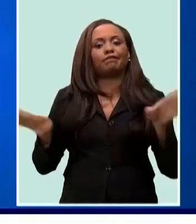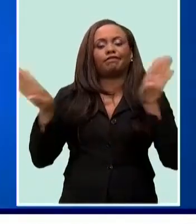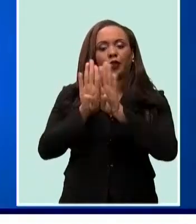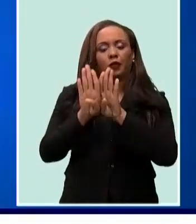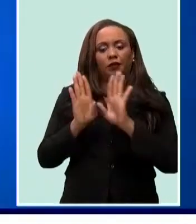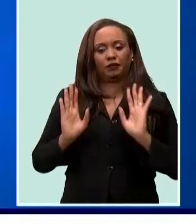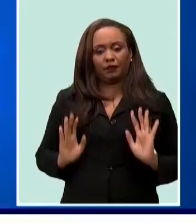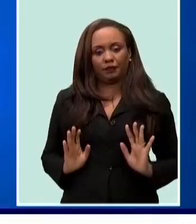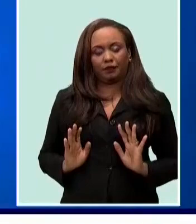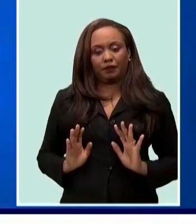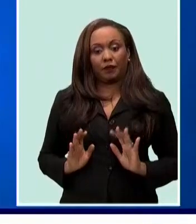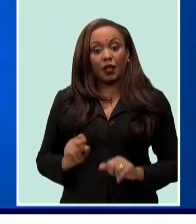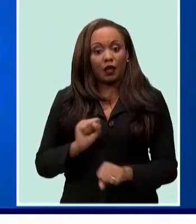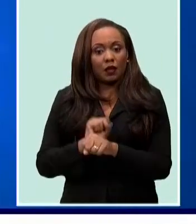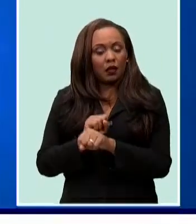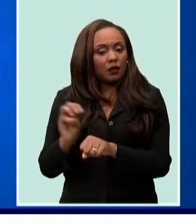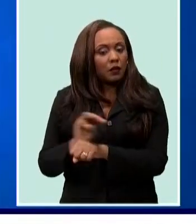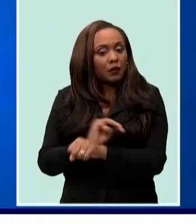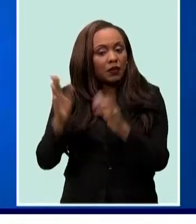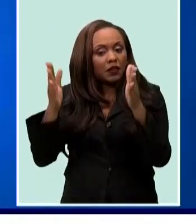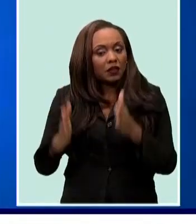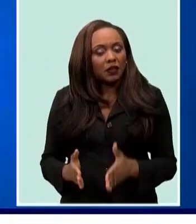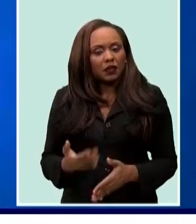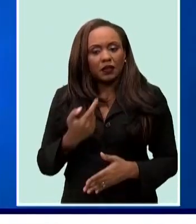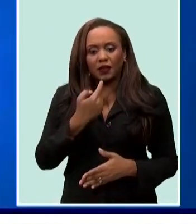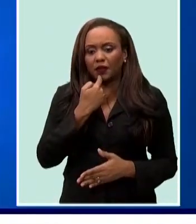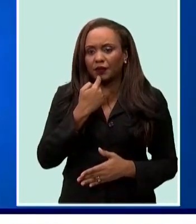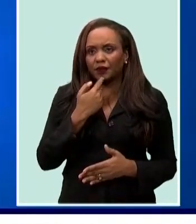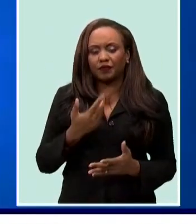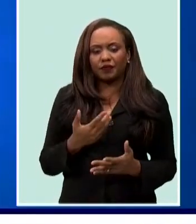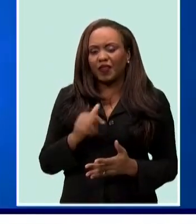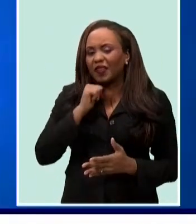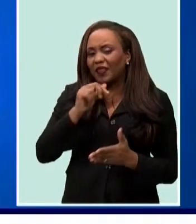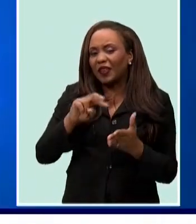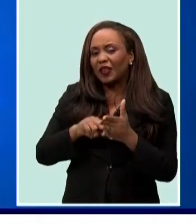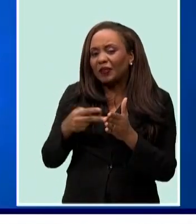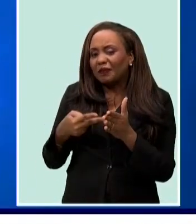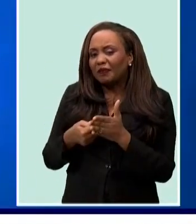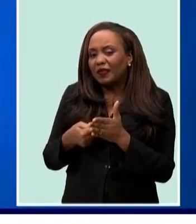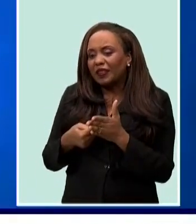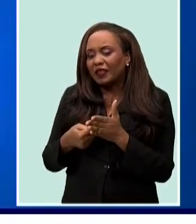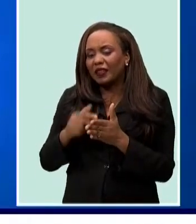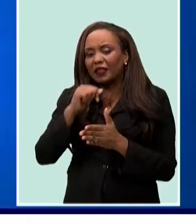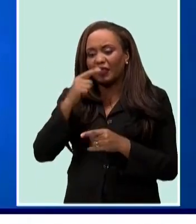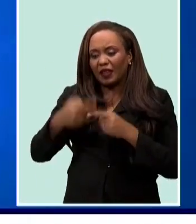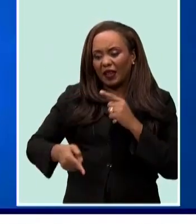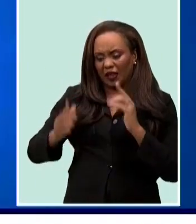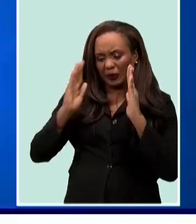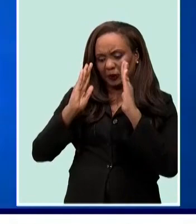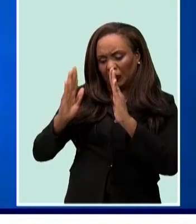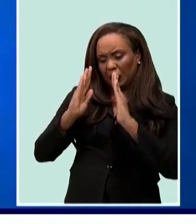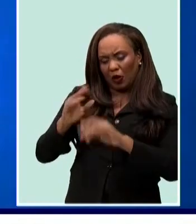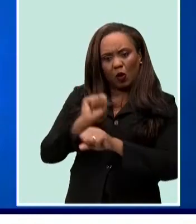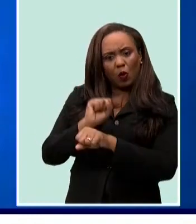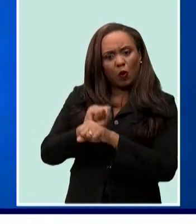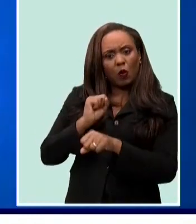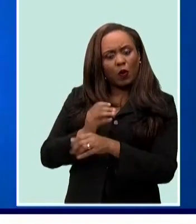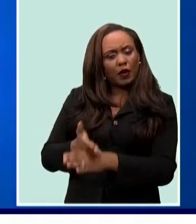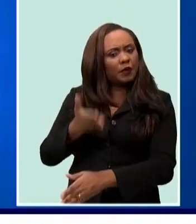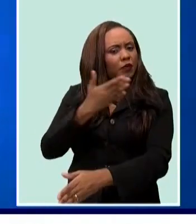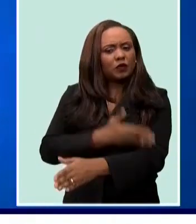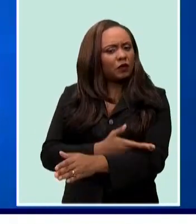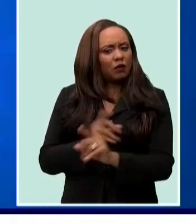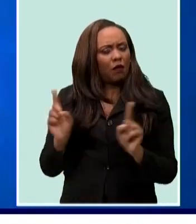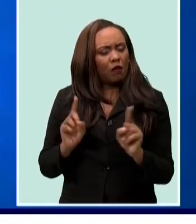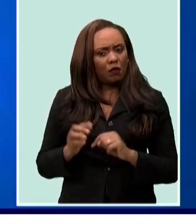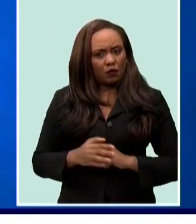Labour Minister Colin Jordan has given the assurance that it will in no way diminish government's focus on improving productivity in